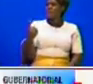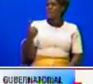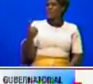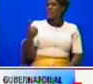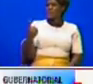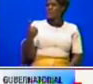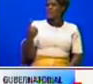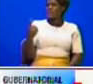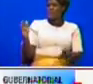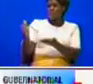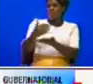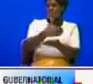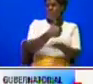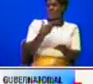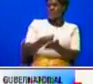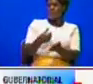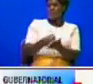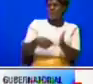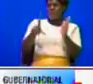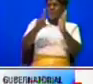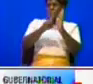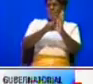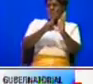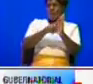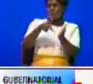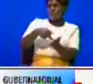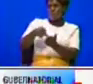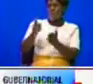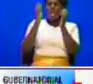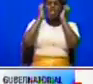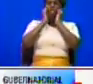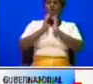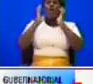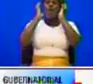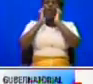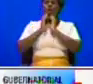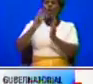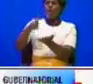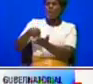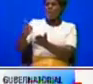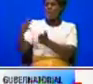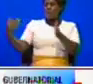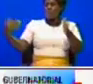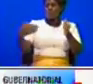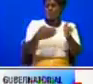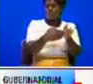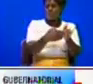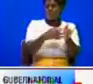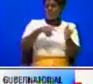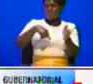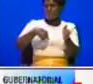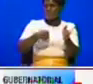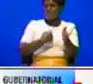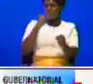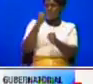We raised the money for the legal fees that Professor Anyang Nyong paid to stop. We are senior staff